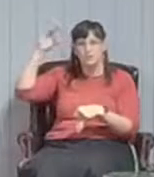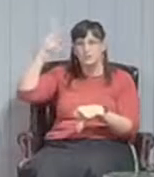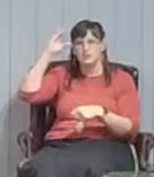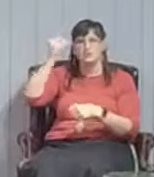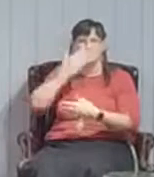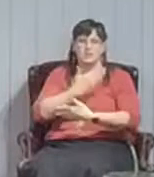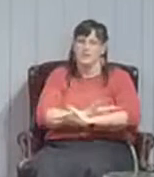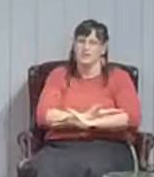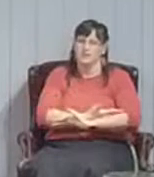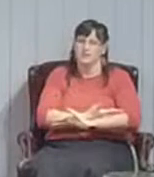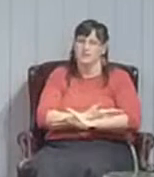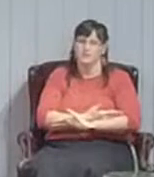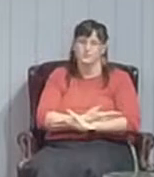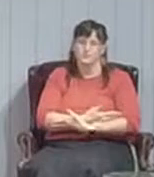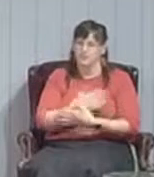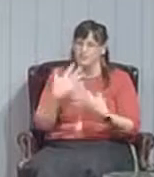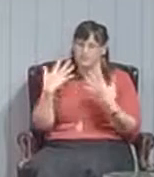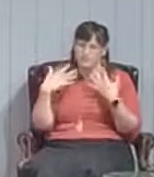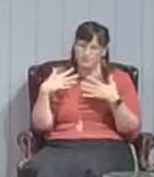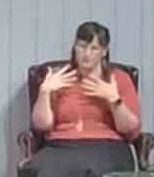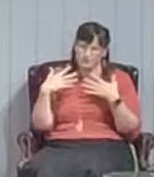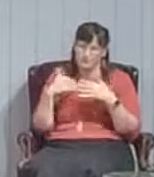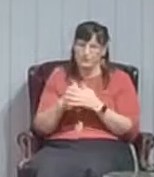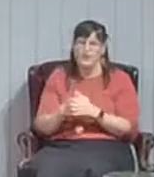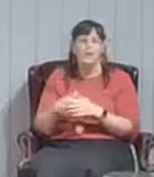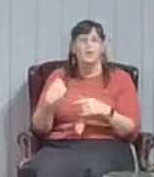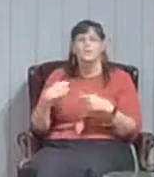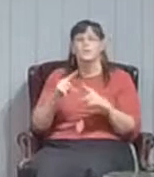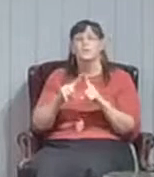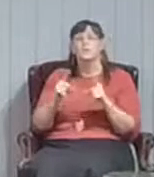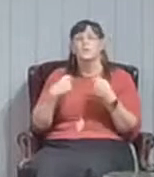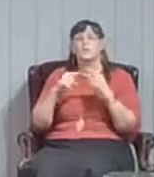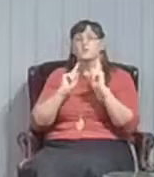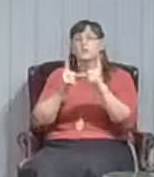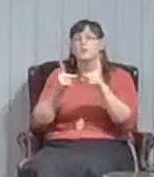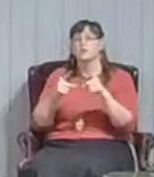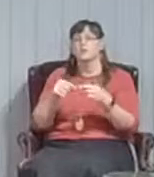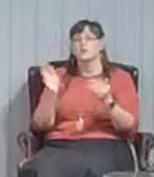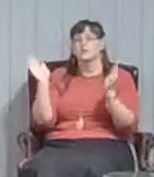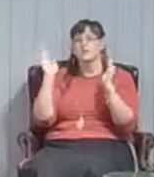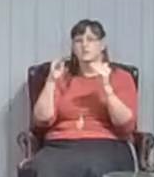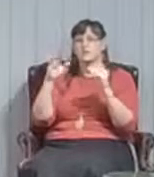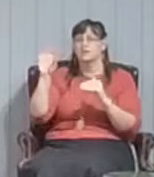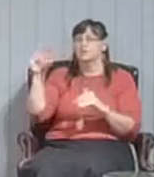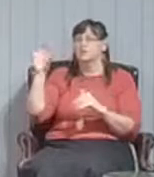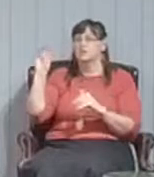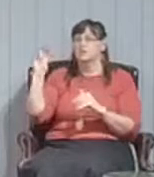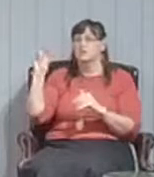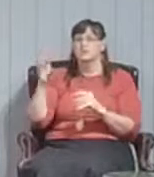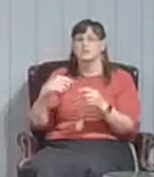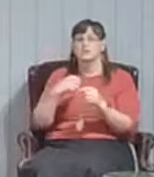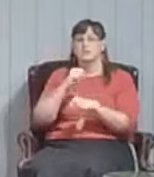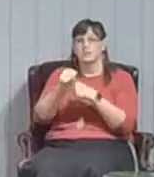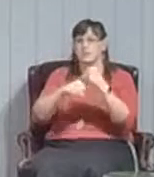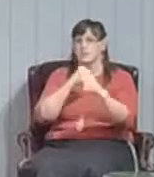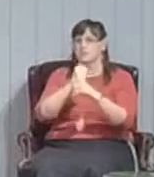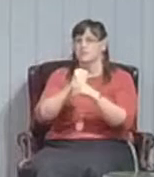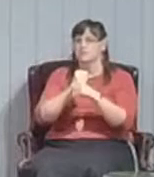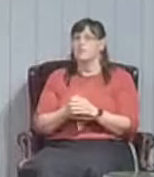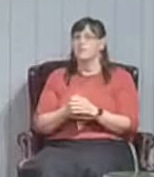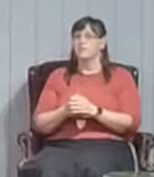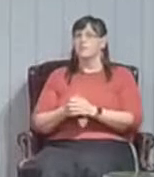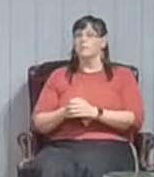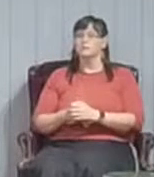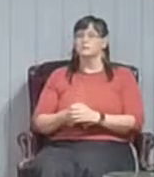and so 35. So that means we've been going to this thing for like 36 years. We've been going to this meeting for 36 years, and I'm just going to tell you something. When a preacher goes